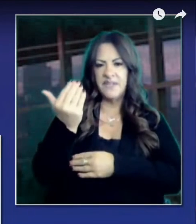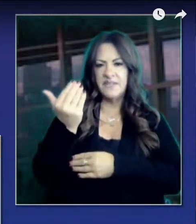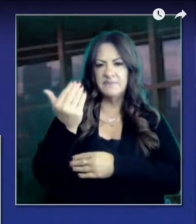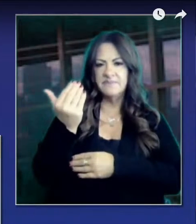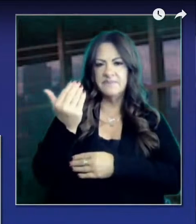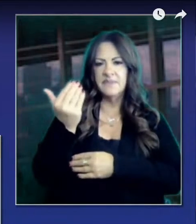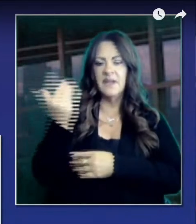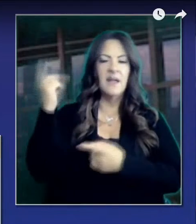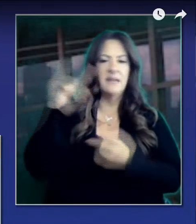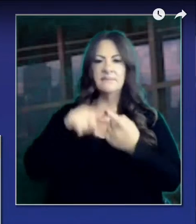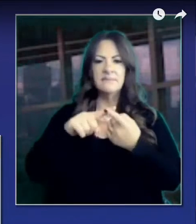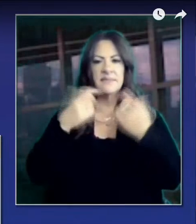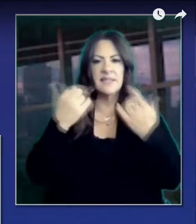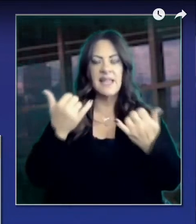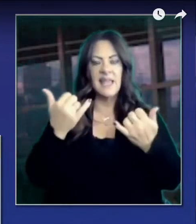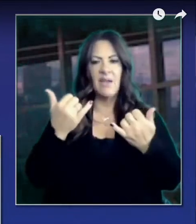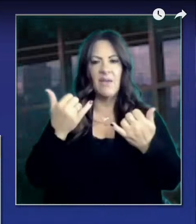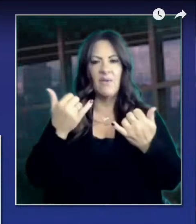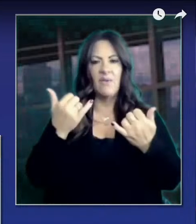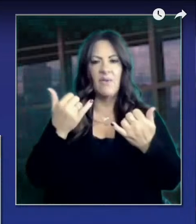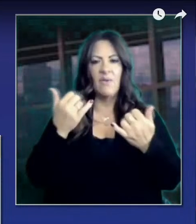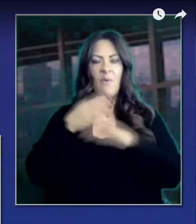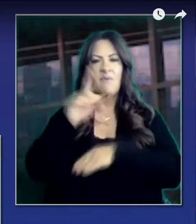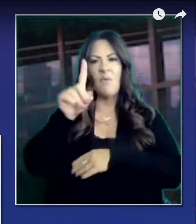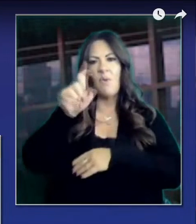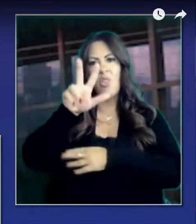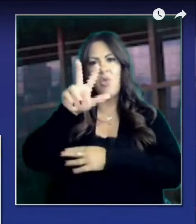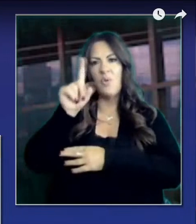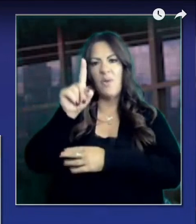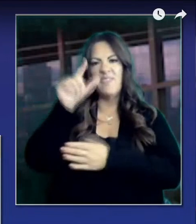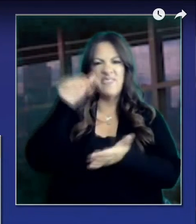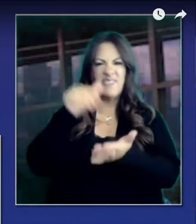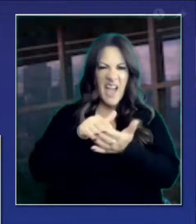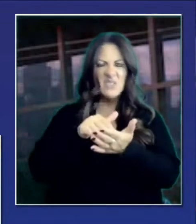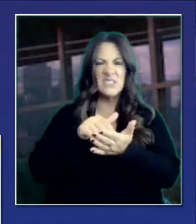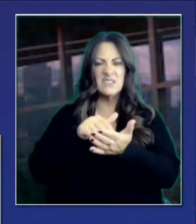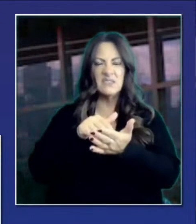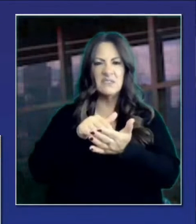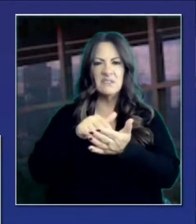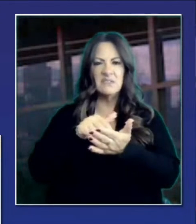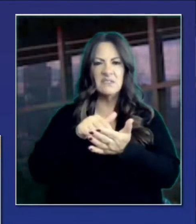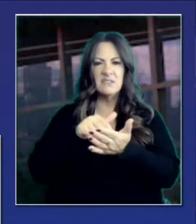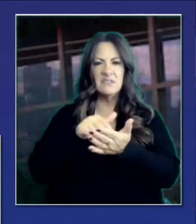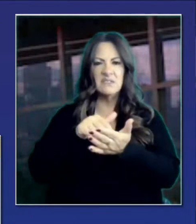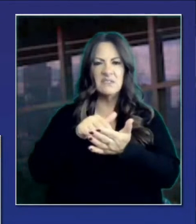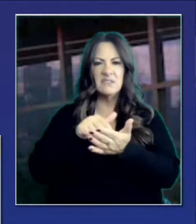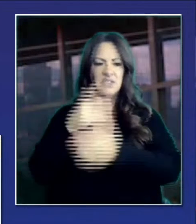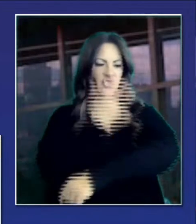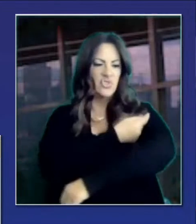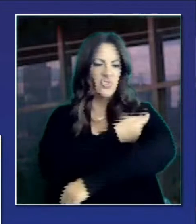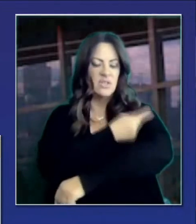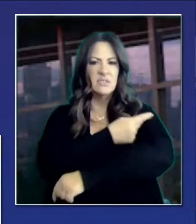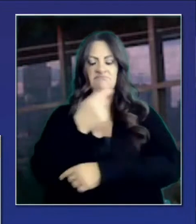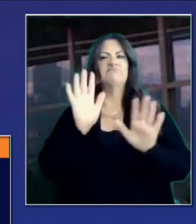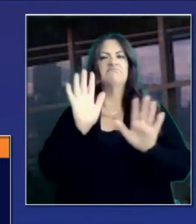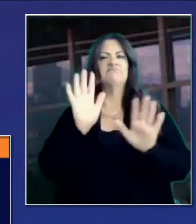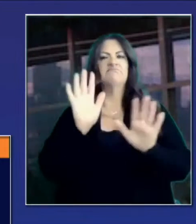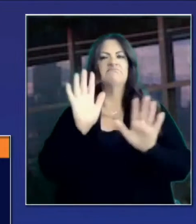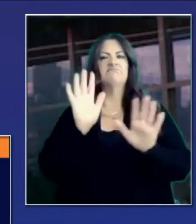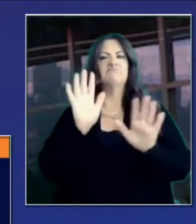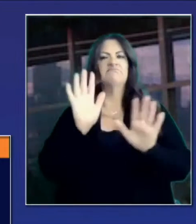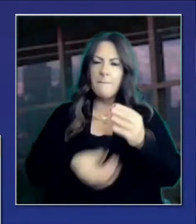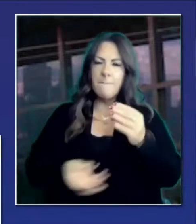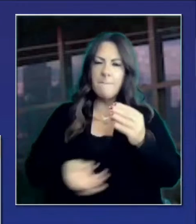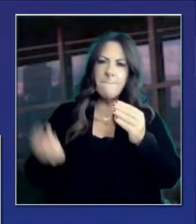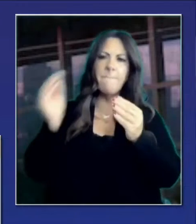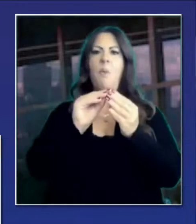sense, or 10-day period, 131,000 vaccines. We want to see that substantially increase. We have some medium-term